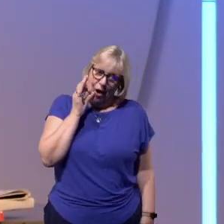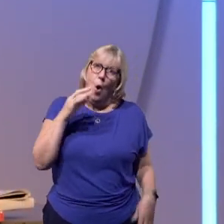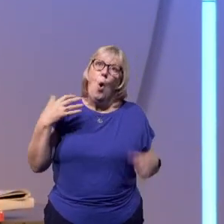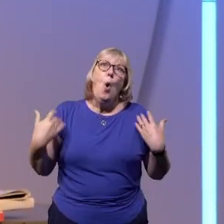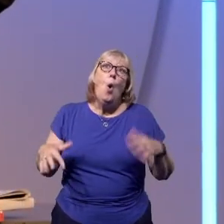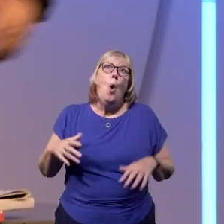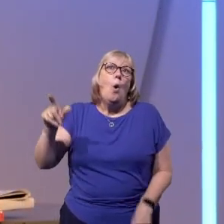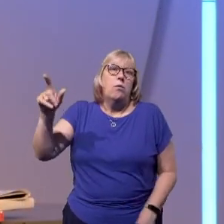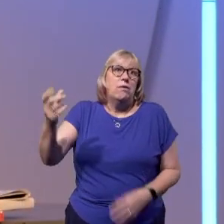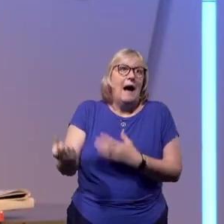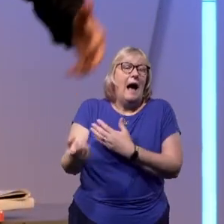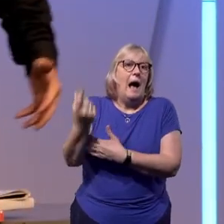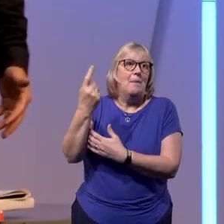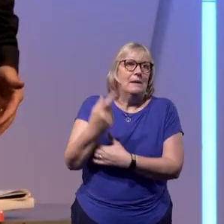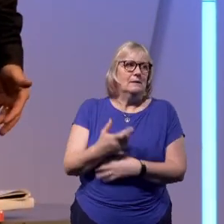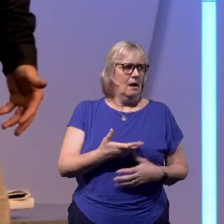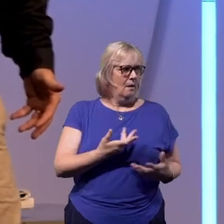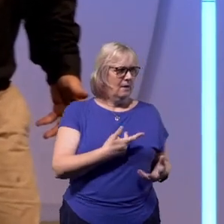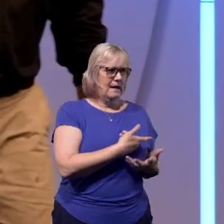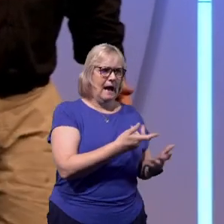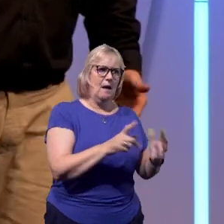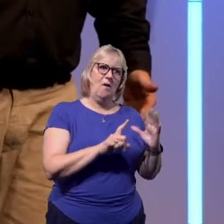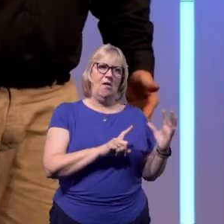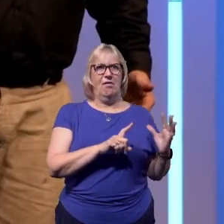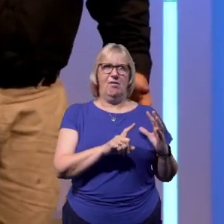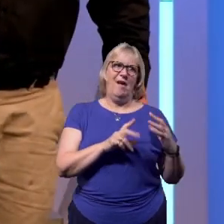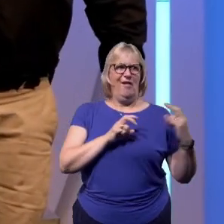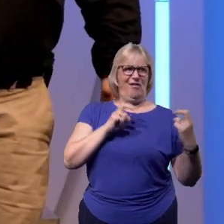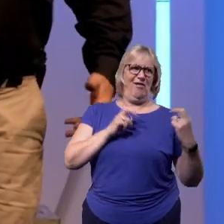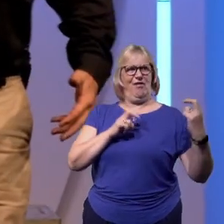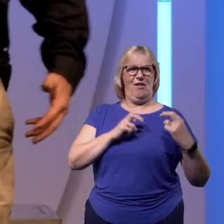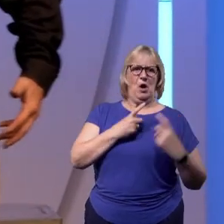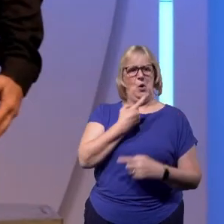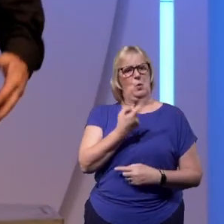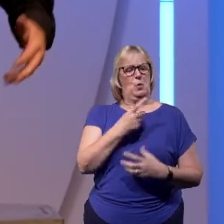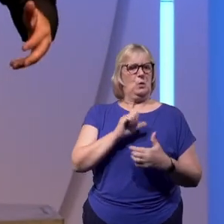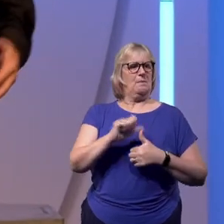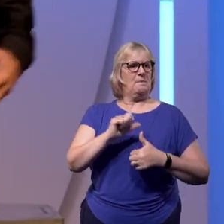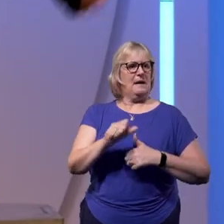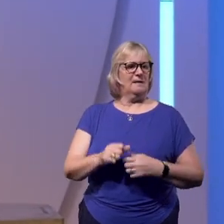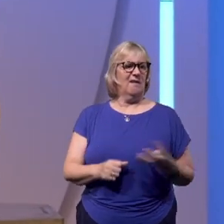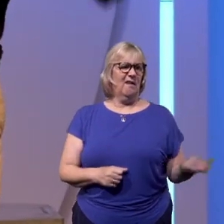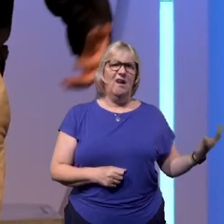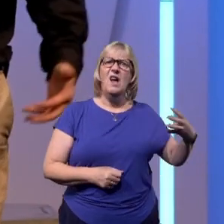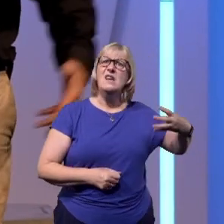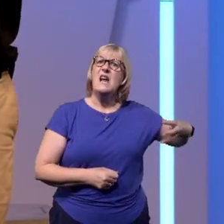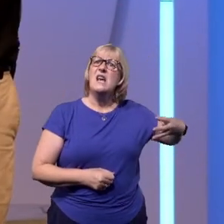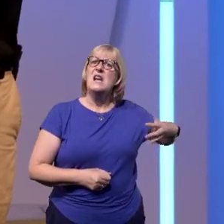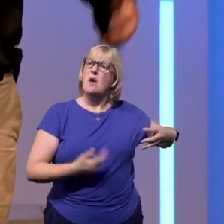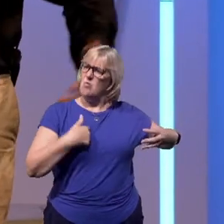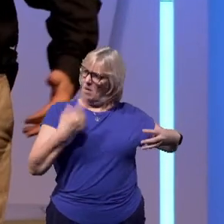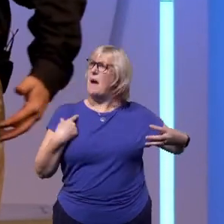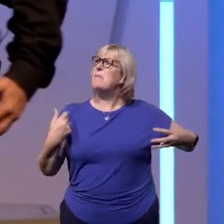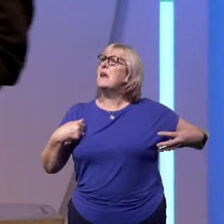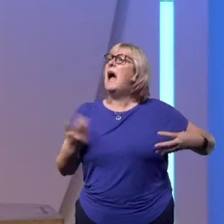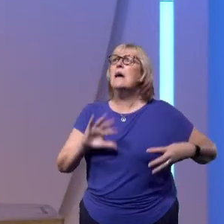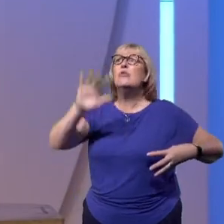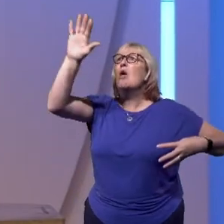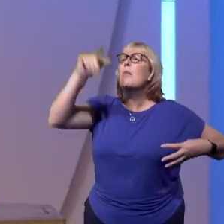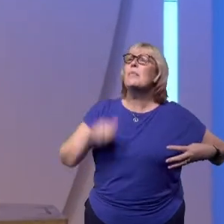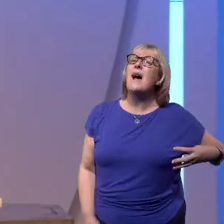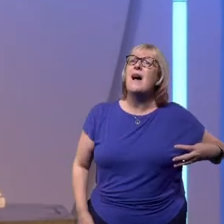amazing. No wonder they're having an argument on the road, don't you reckon? I mean, the other nine are going, what about me? Why wasn't I up the